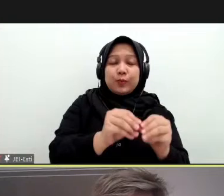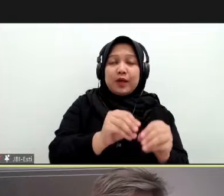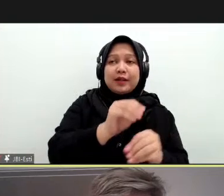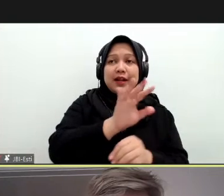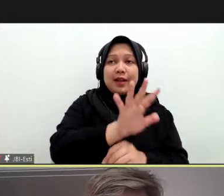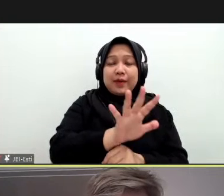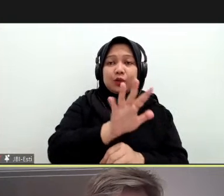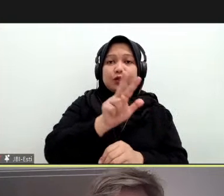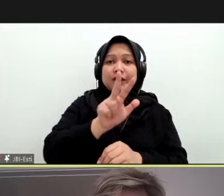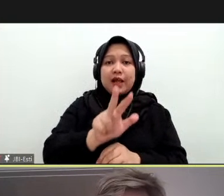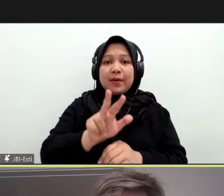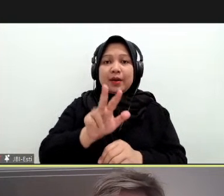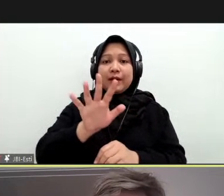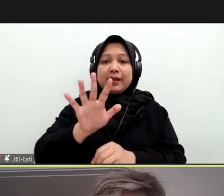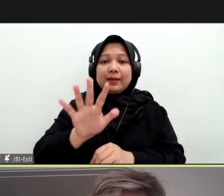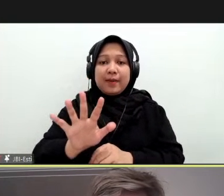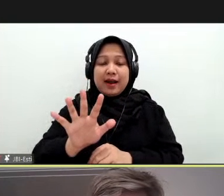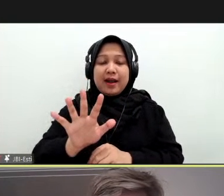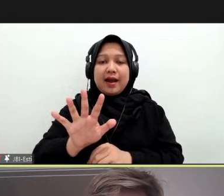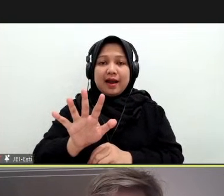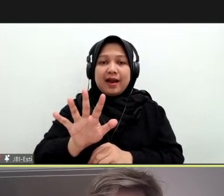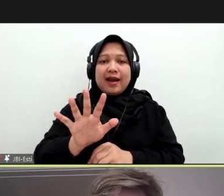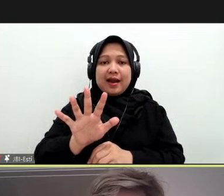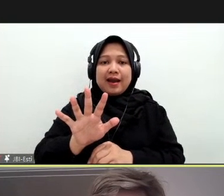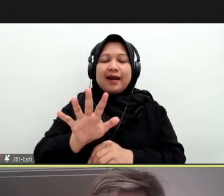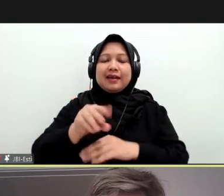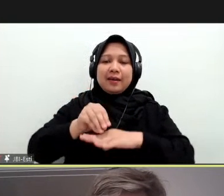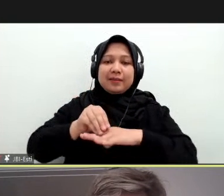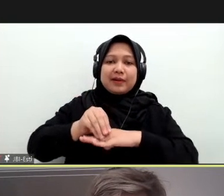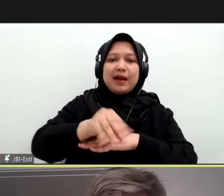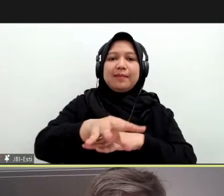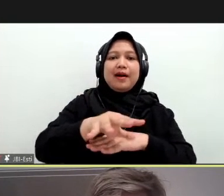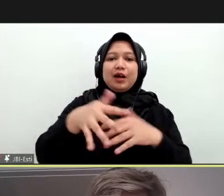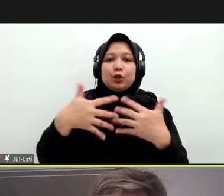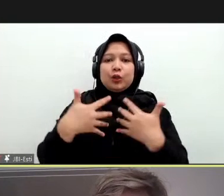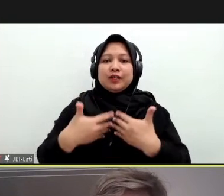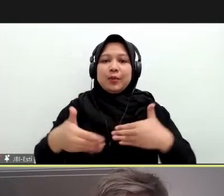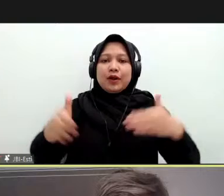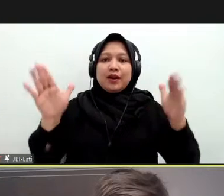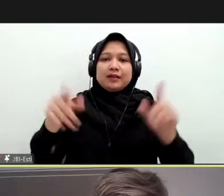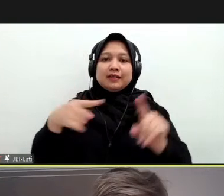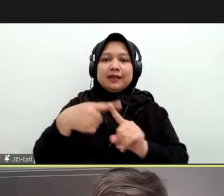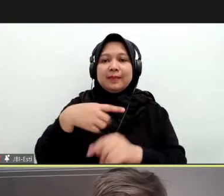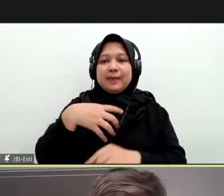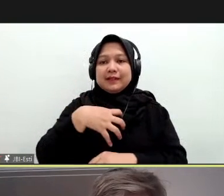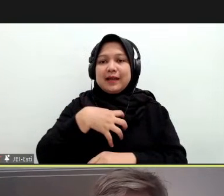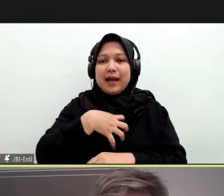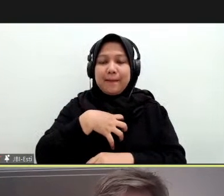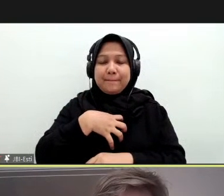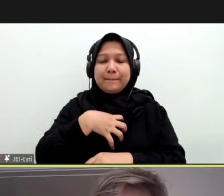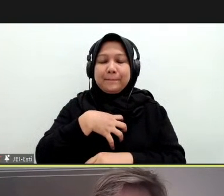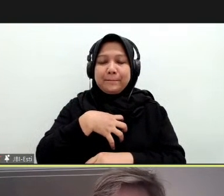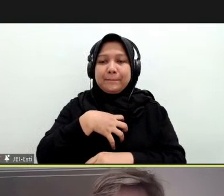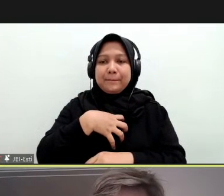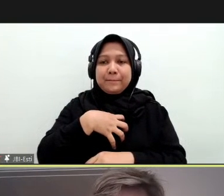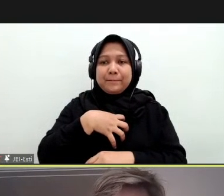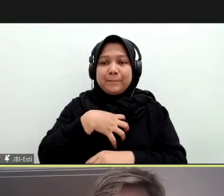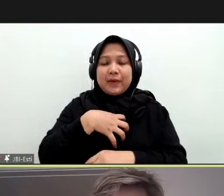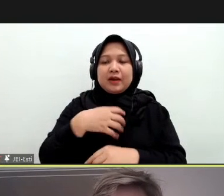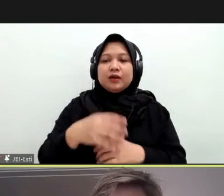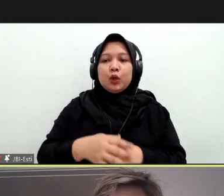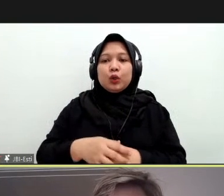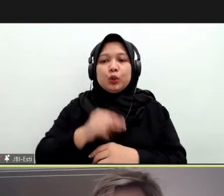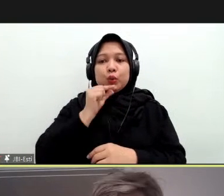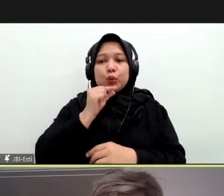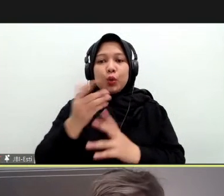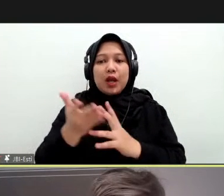the right to protest, rights to privacy, freedom of expression, access to information, and others. These numbers